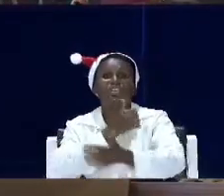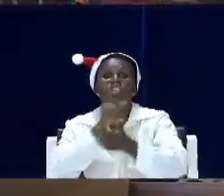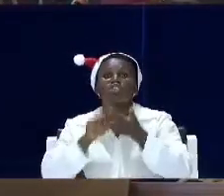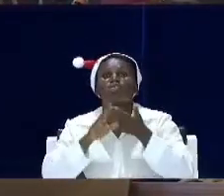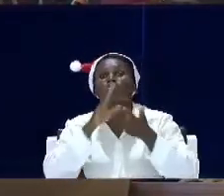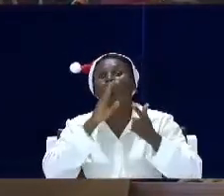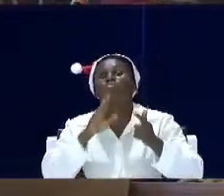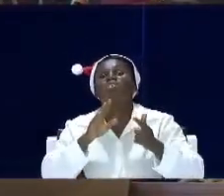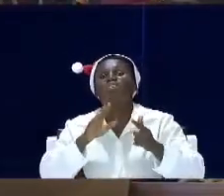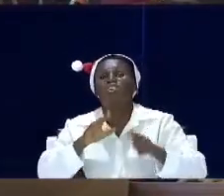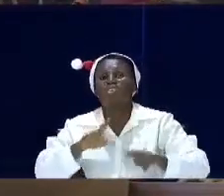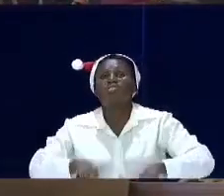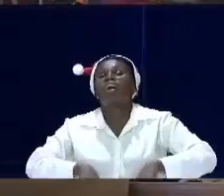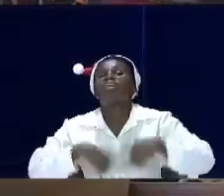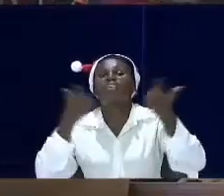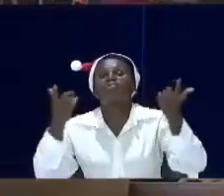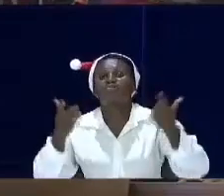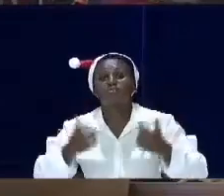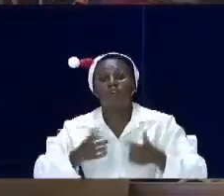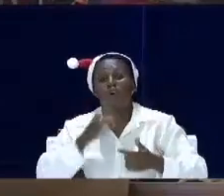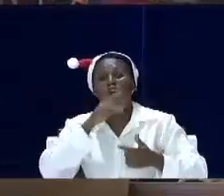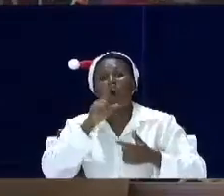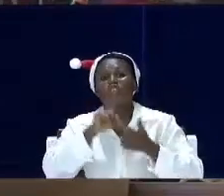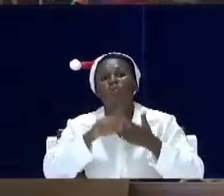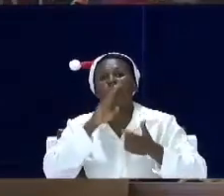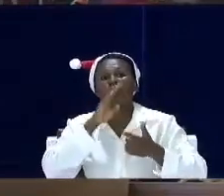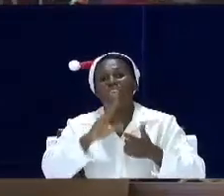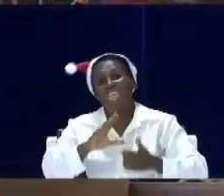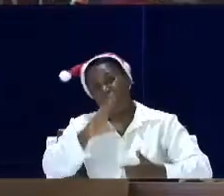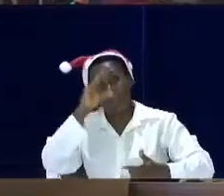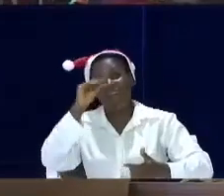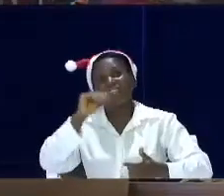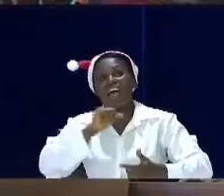Tell me that you have a right to be a man and not a monkey.